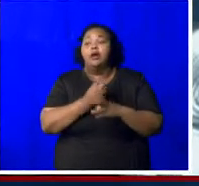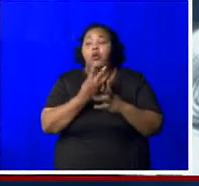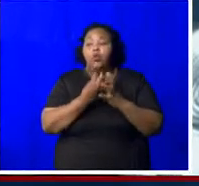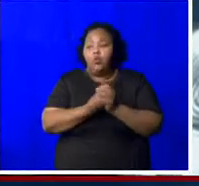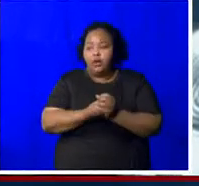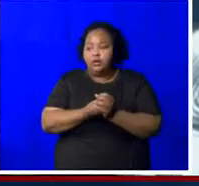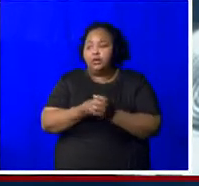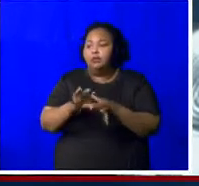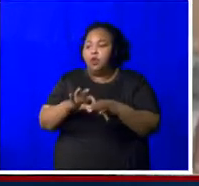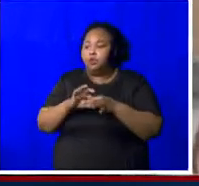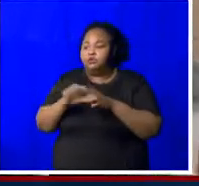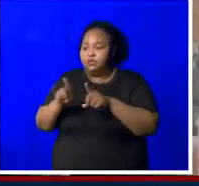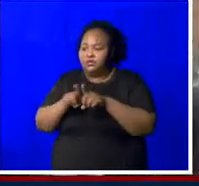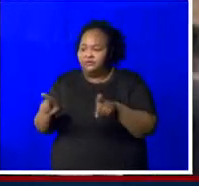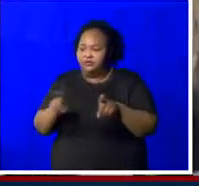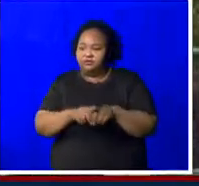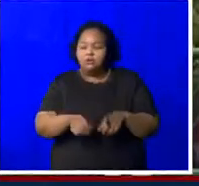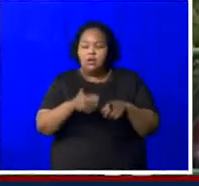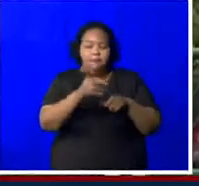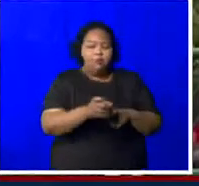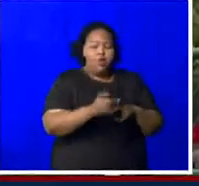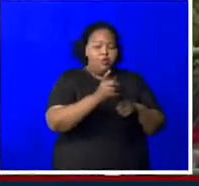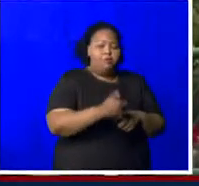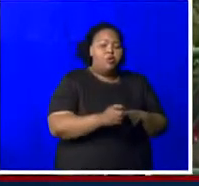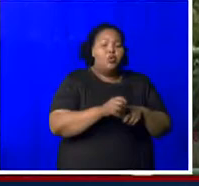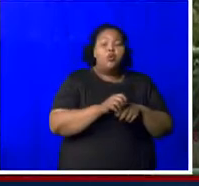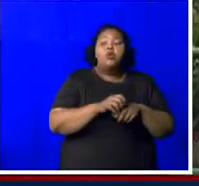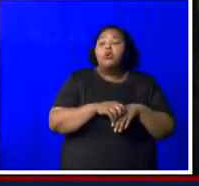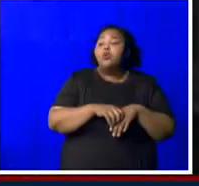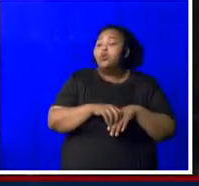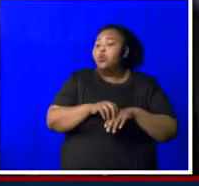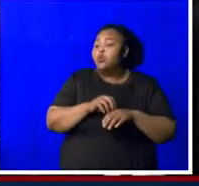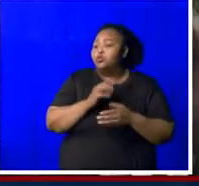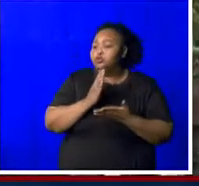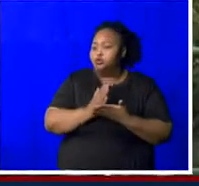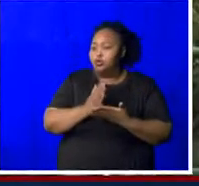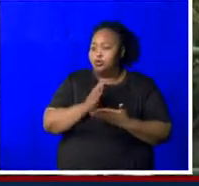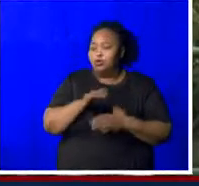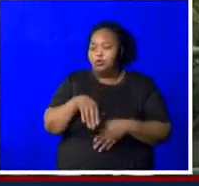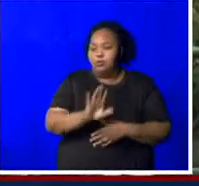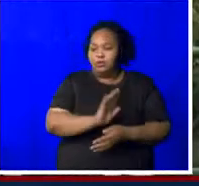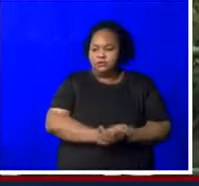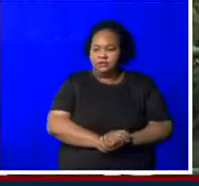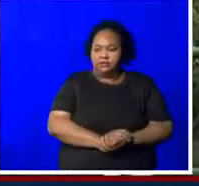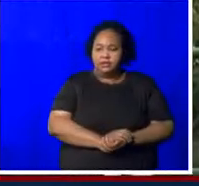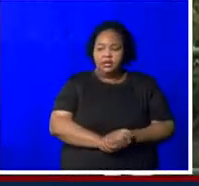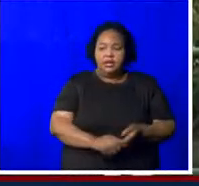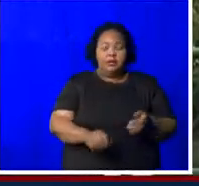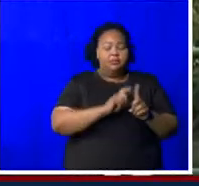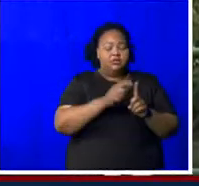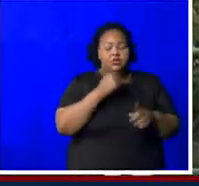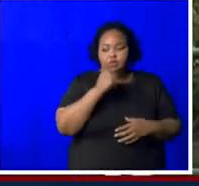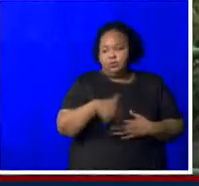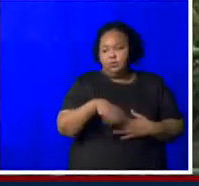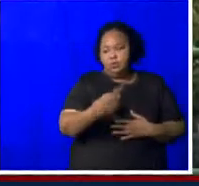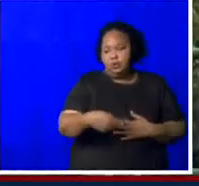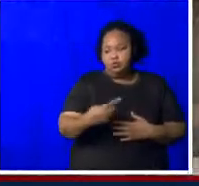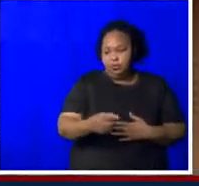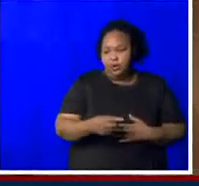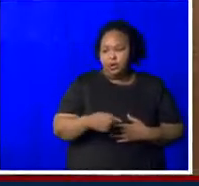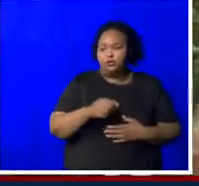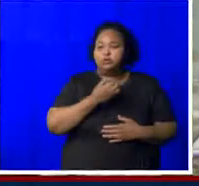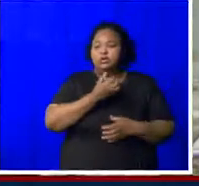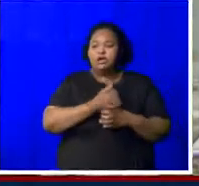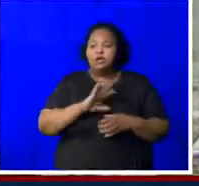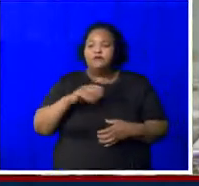further escalation. Umholo welive le-Iran Ayatollah Khamenei uthi batawuchubeka nekuvikela live le-Palestine